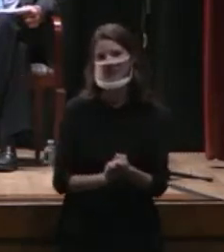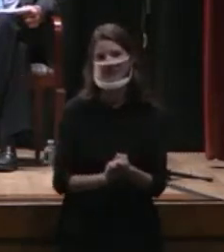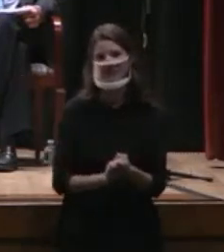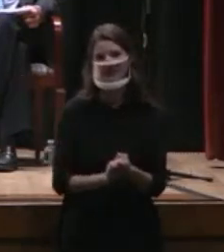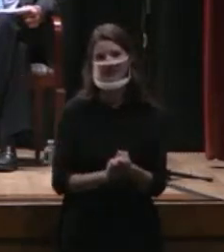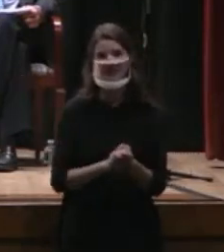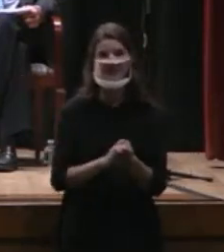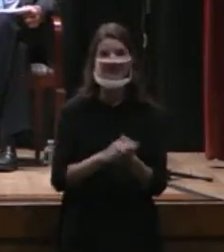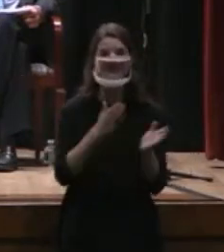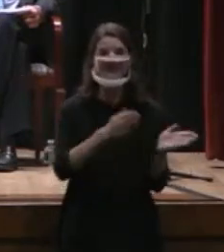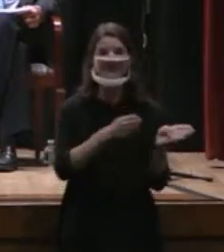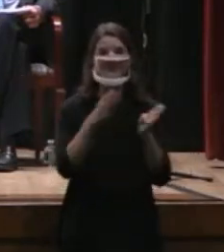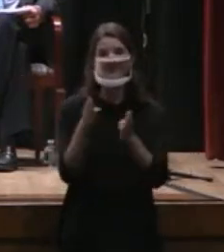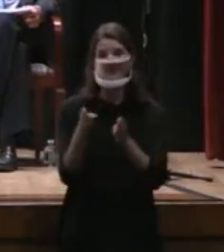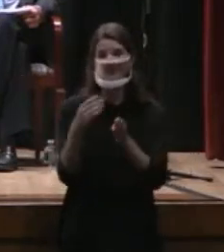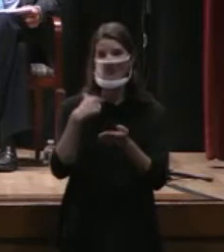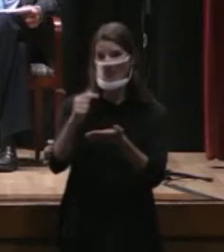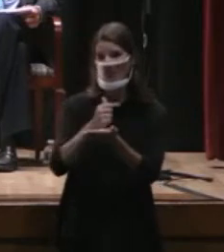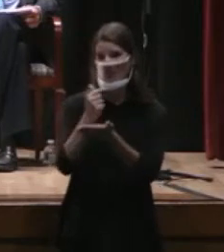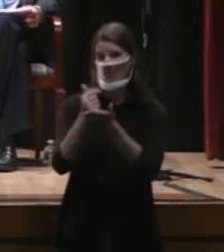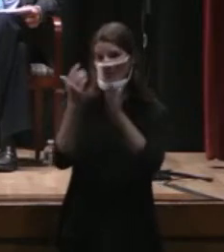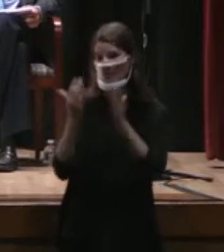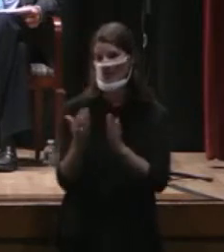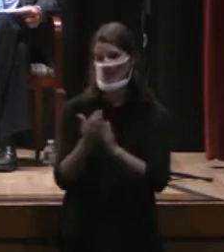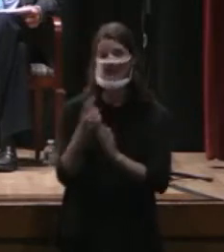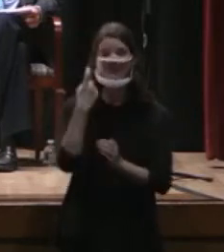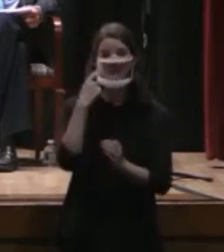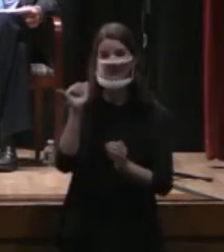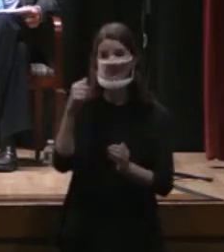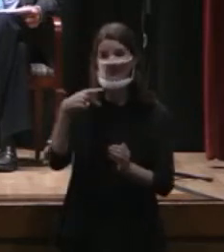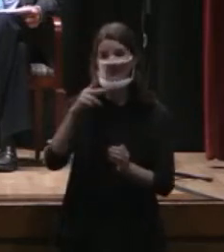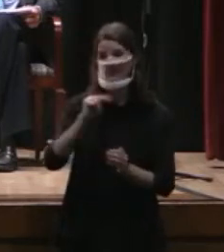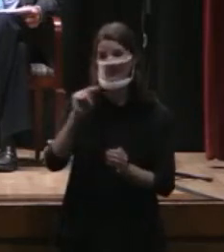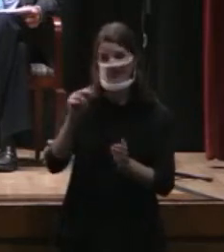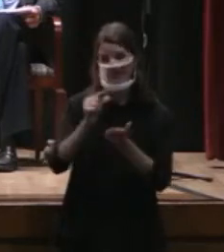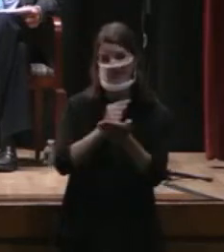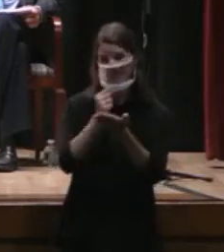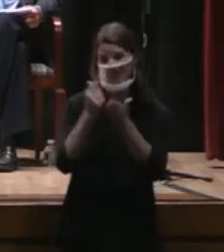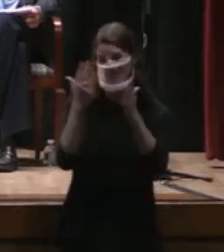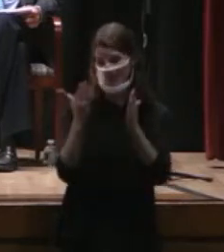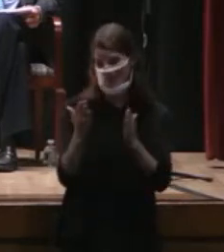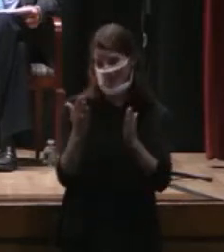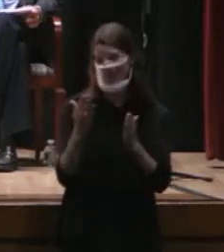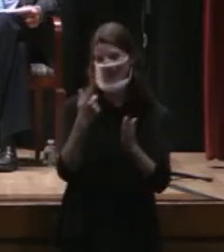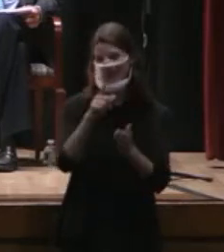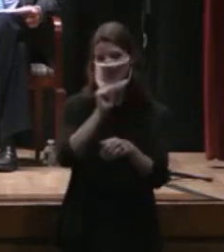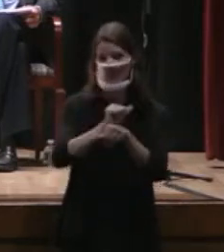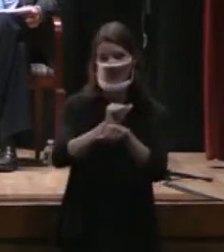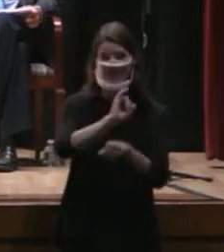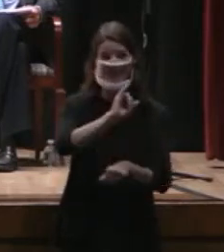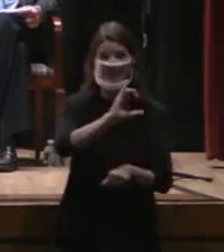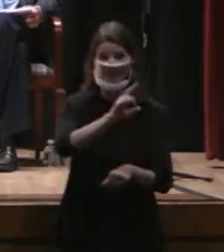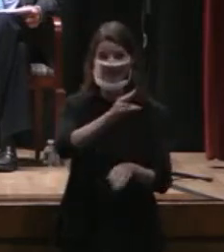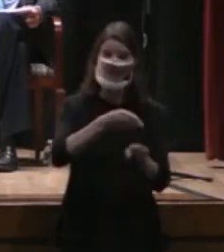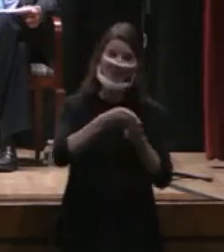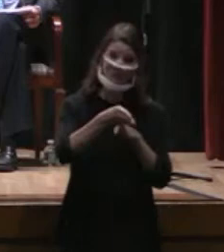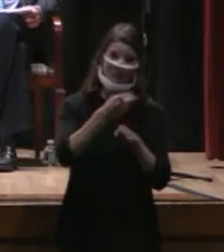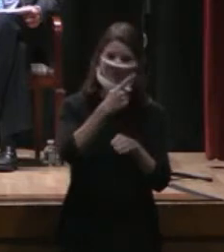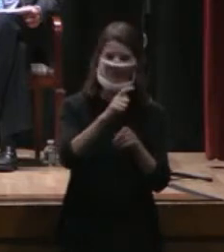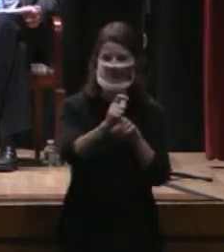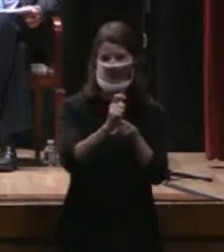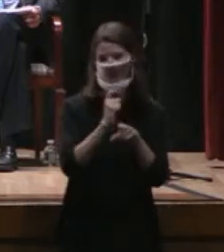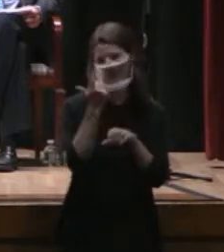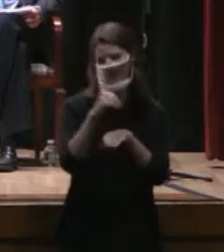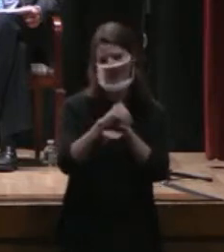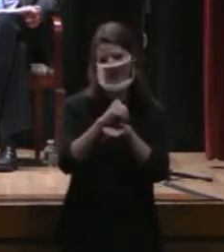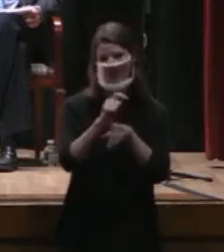Our graduates. One of our recent APNN graduates working in an ICU called me one